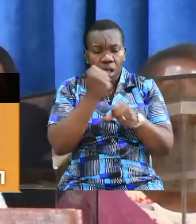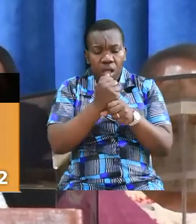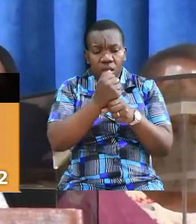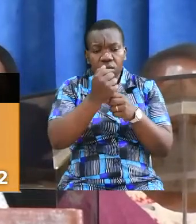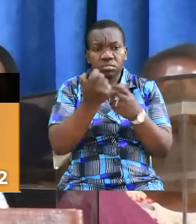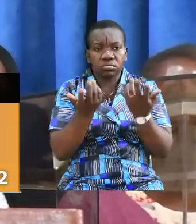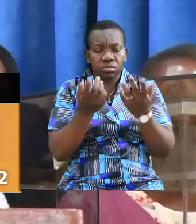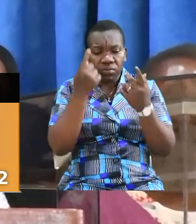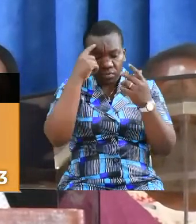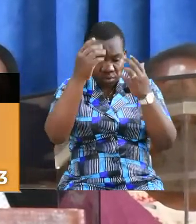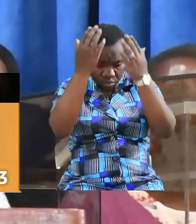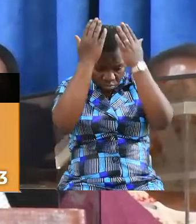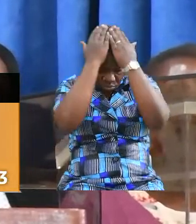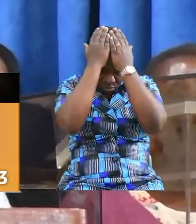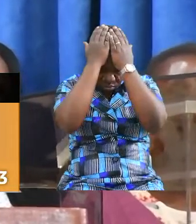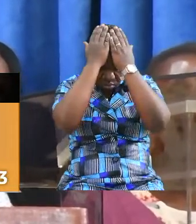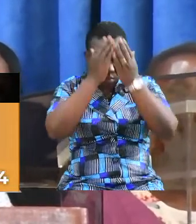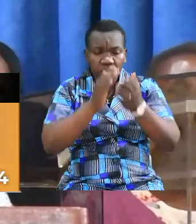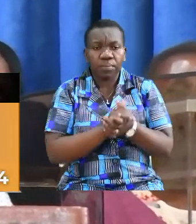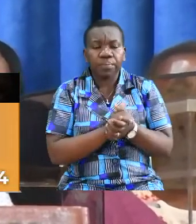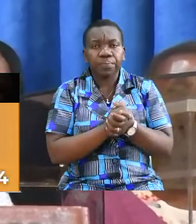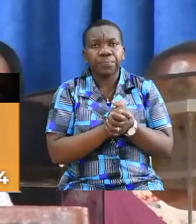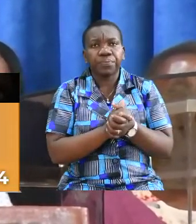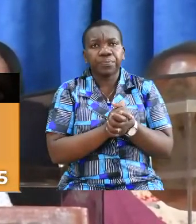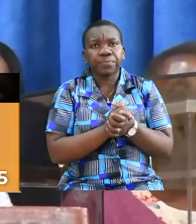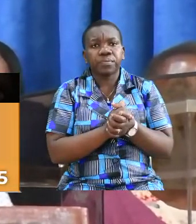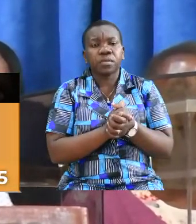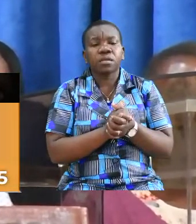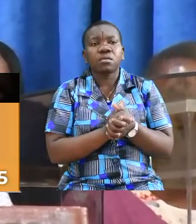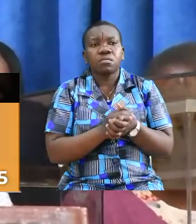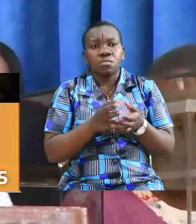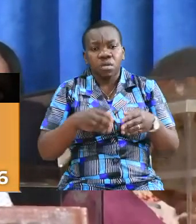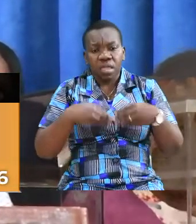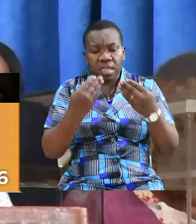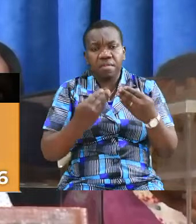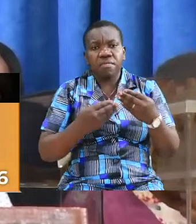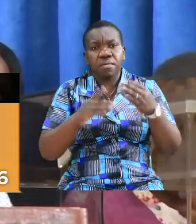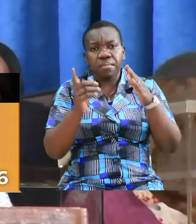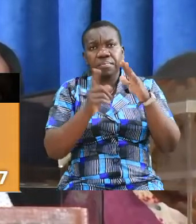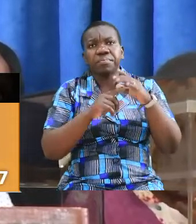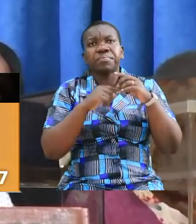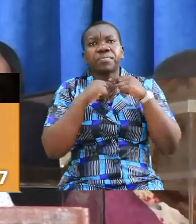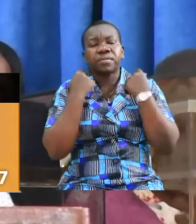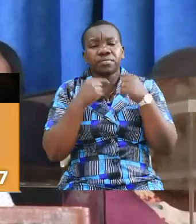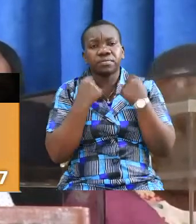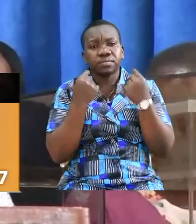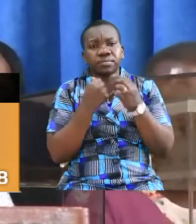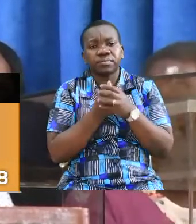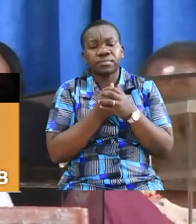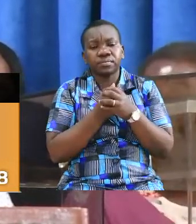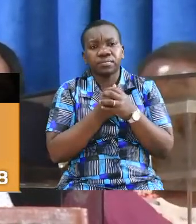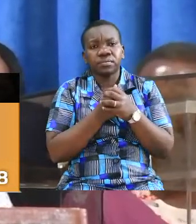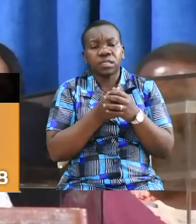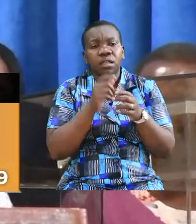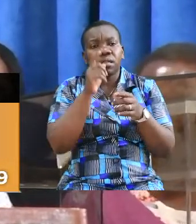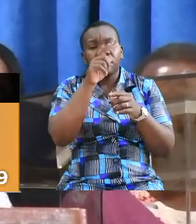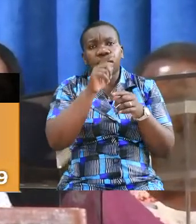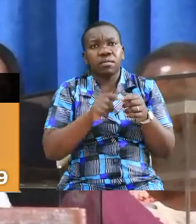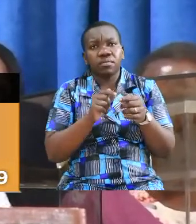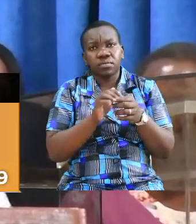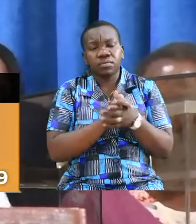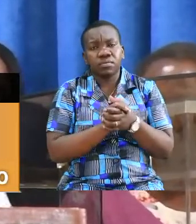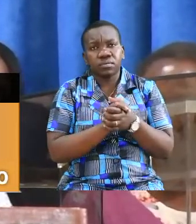that Reverend Solomon Kamau be deposed from a ministry of the Presbyterian Church of East Africa. Therefore,